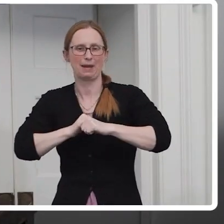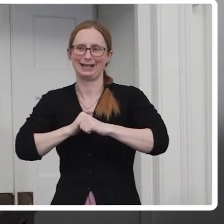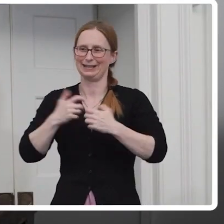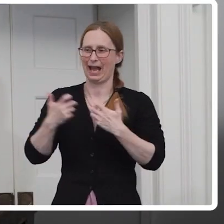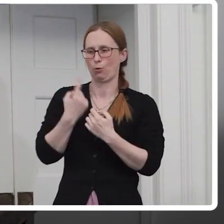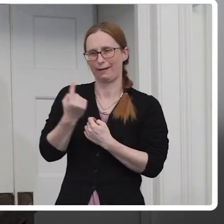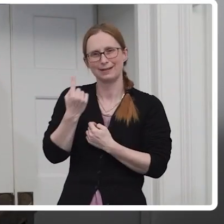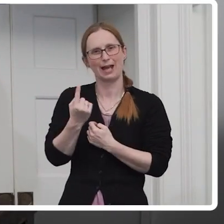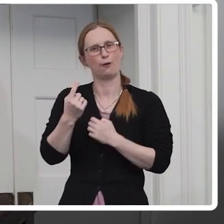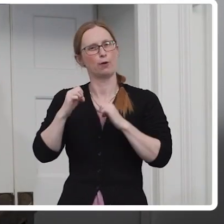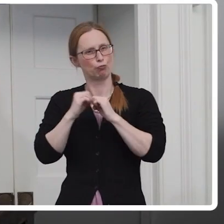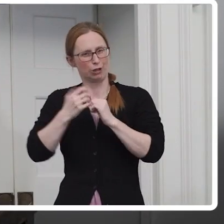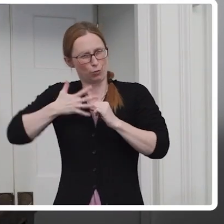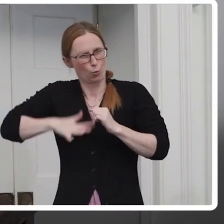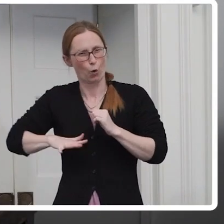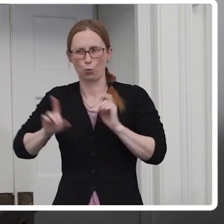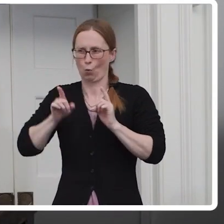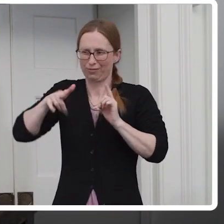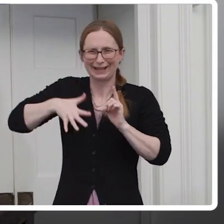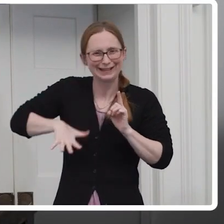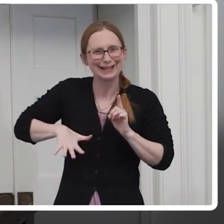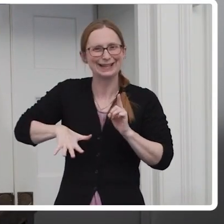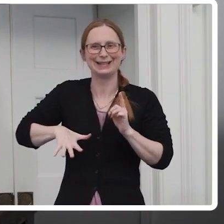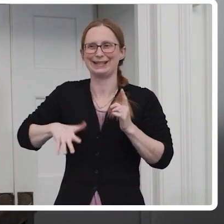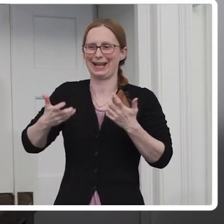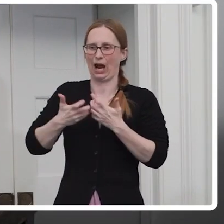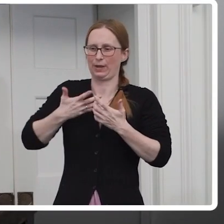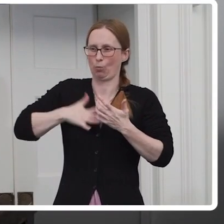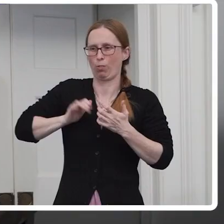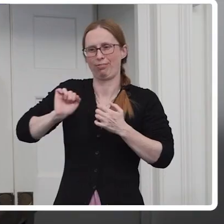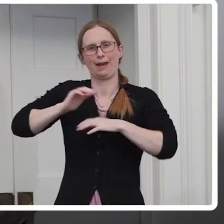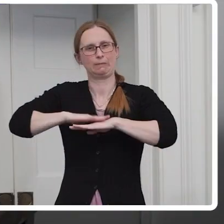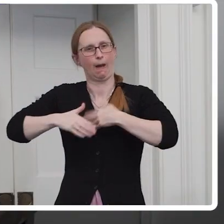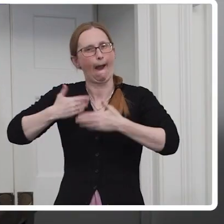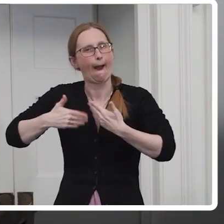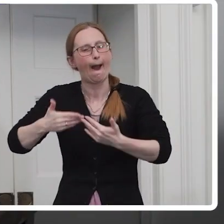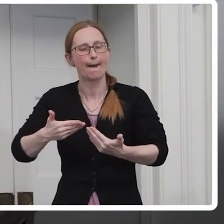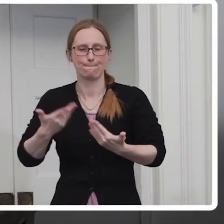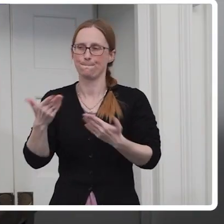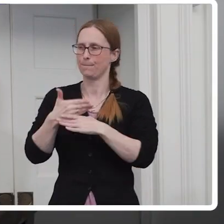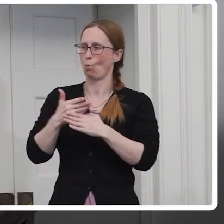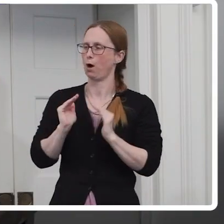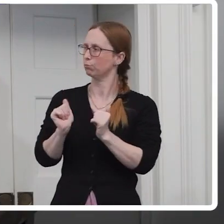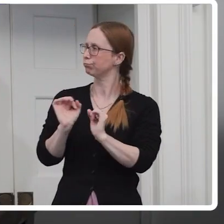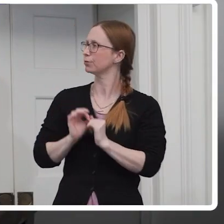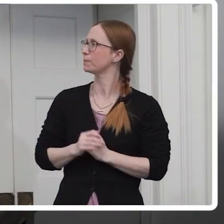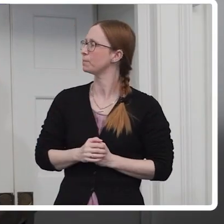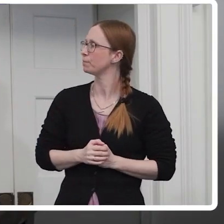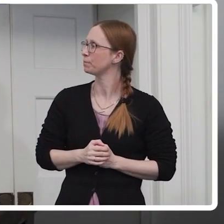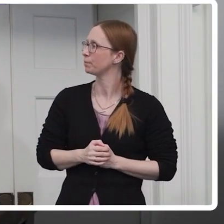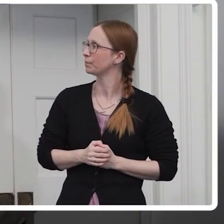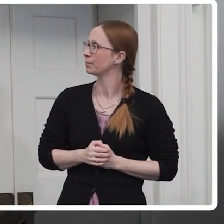that space in a way that her and Bridget, just for what they needed and for what they wanted to spend their time doing together, it worked.